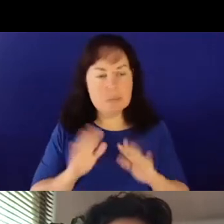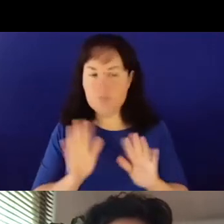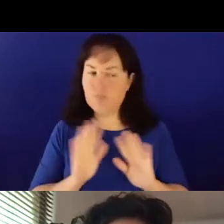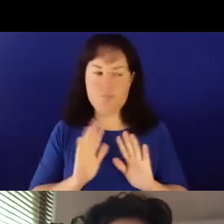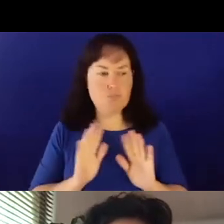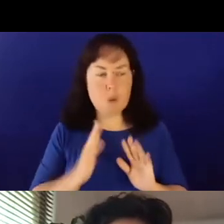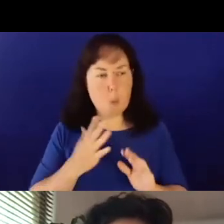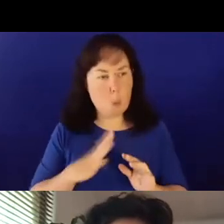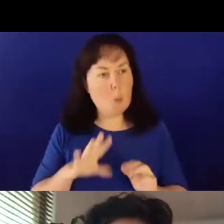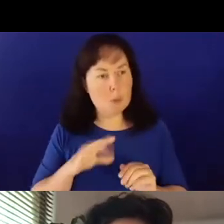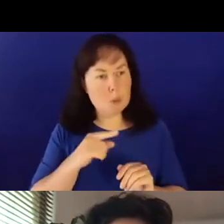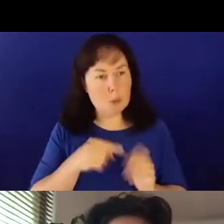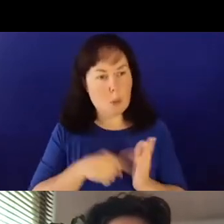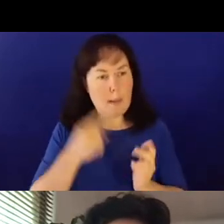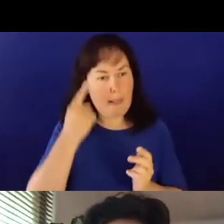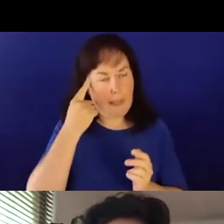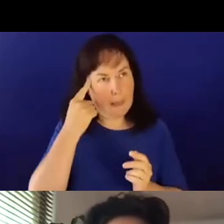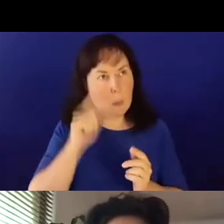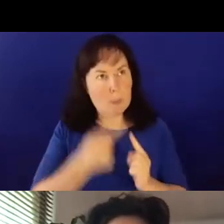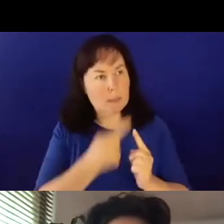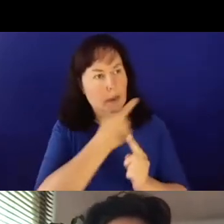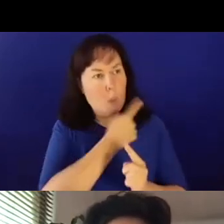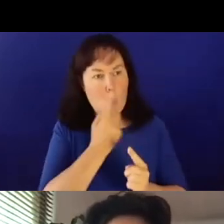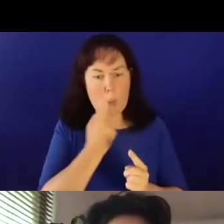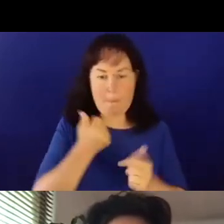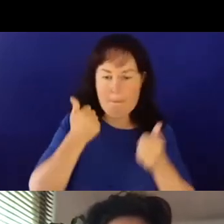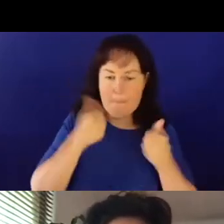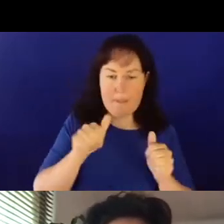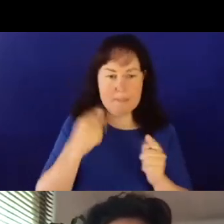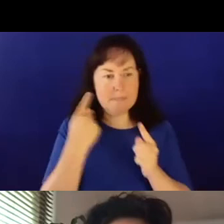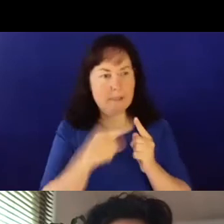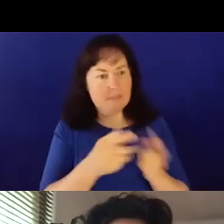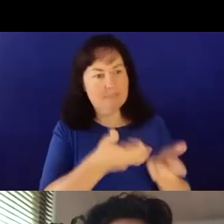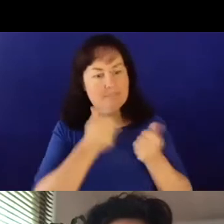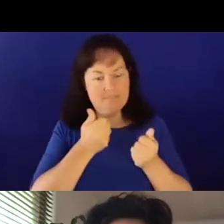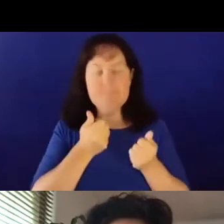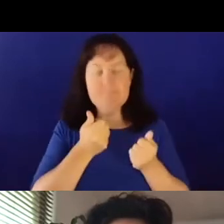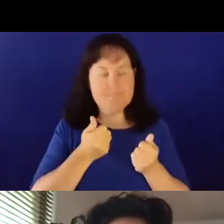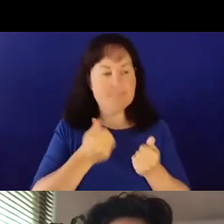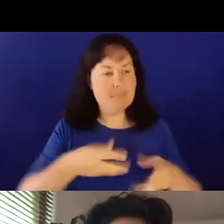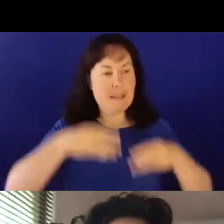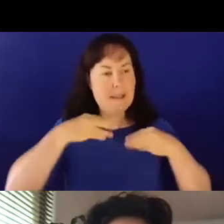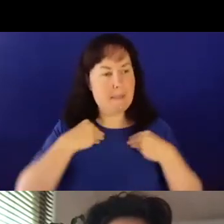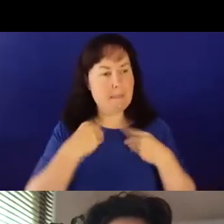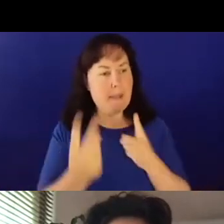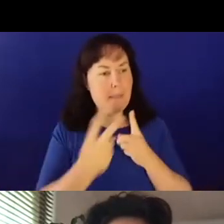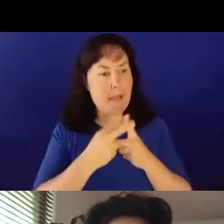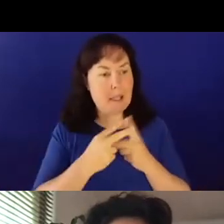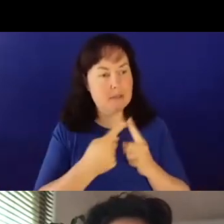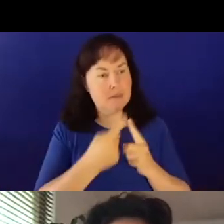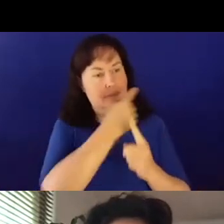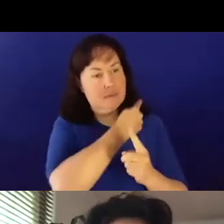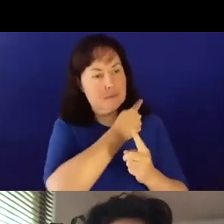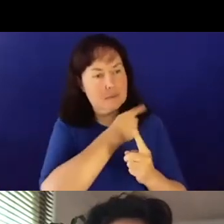Look at who's gotten through, take the time to see what excites you and interests you, but then also see, wow, I have a